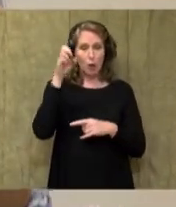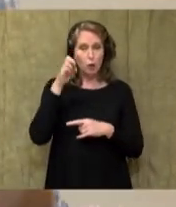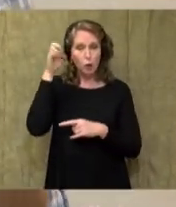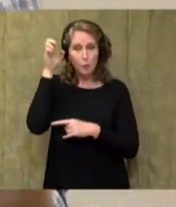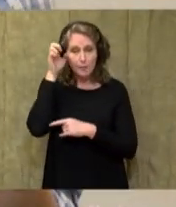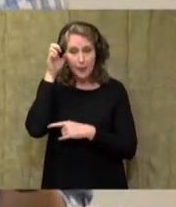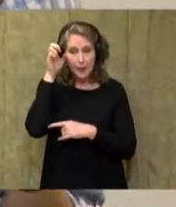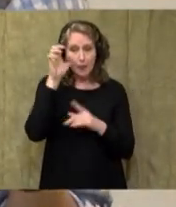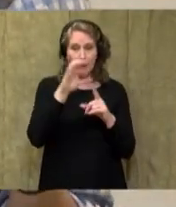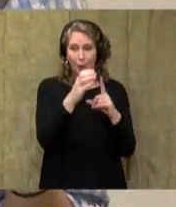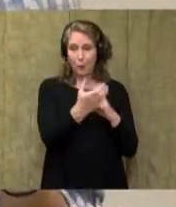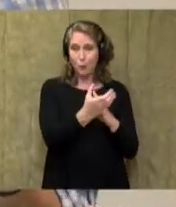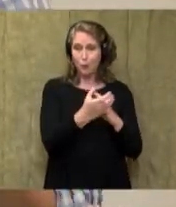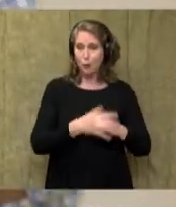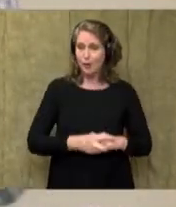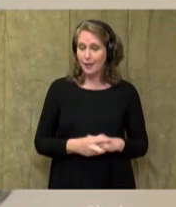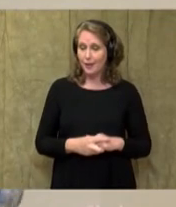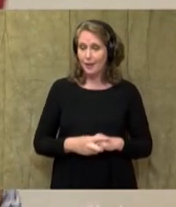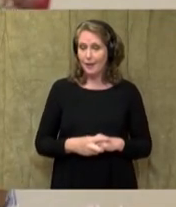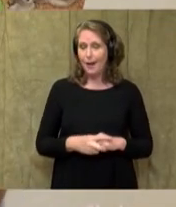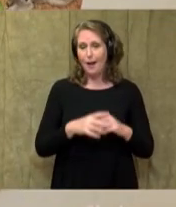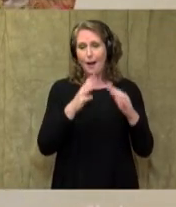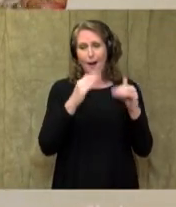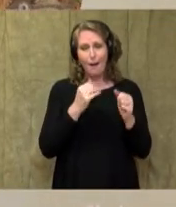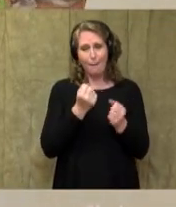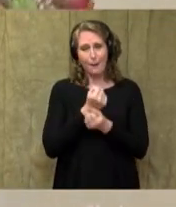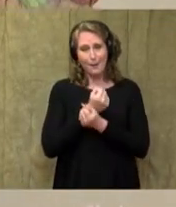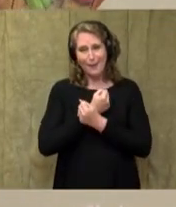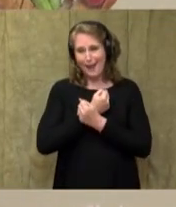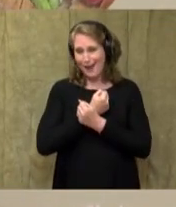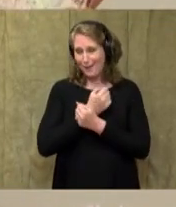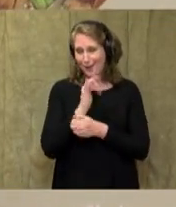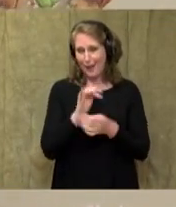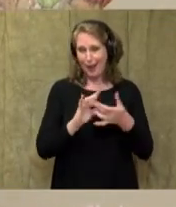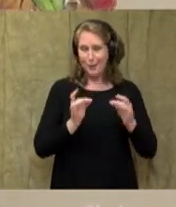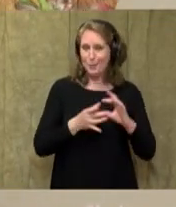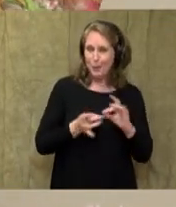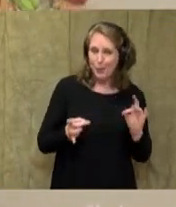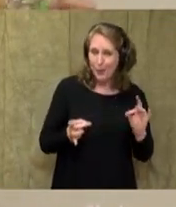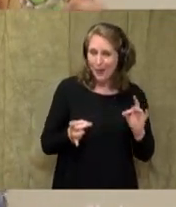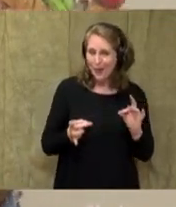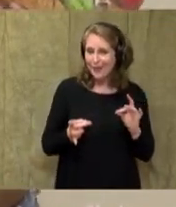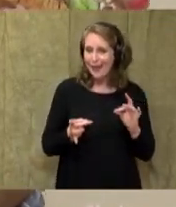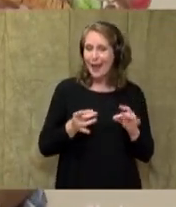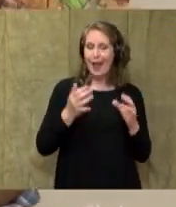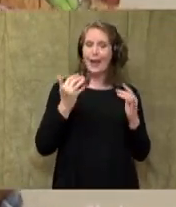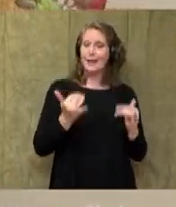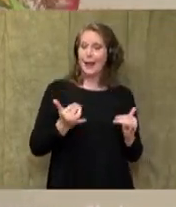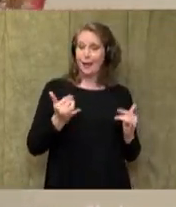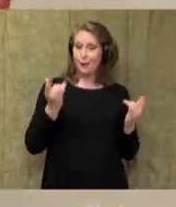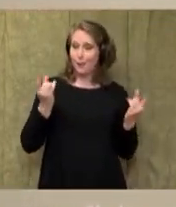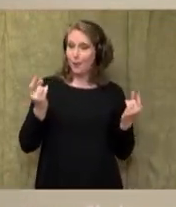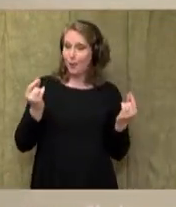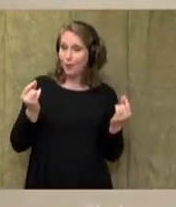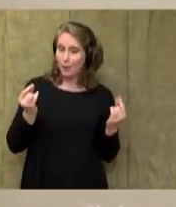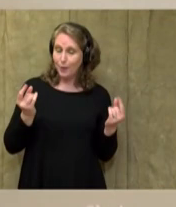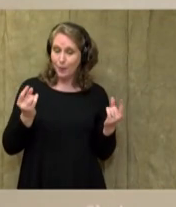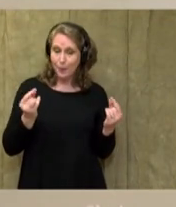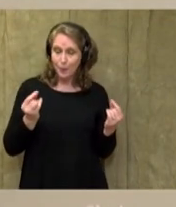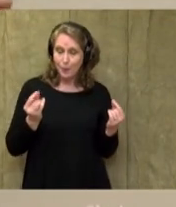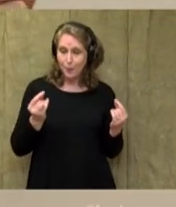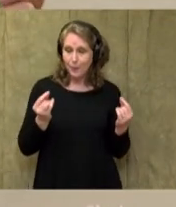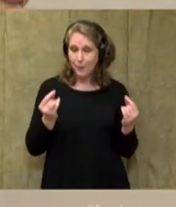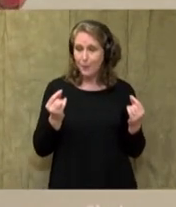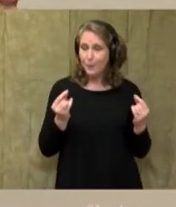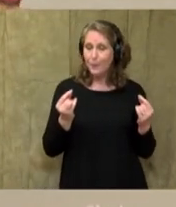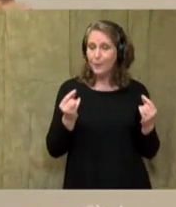European culture, all right? So I hope you loved that story. Okay, so now what we're going to do is we're going